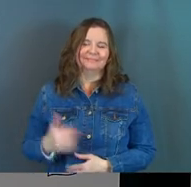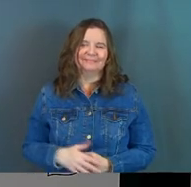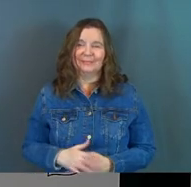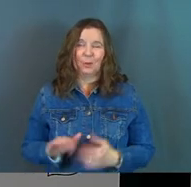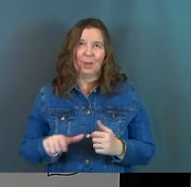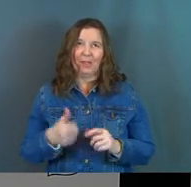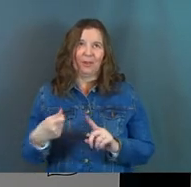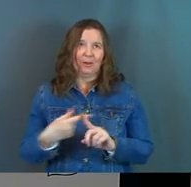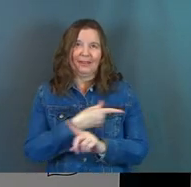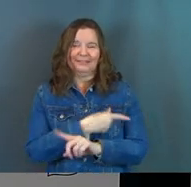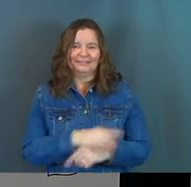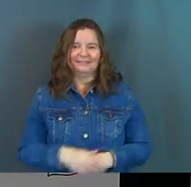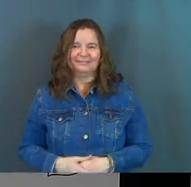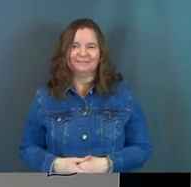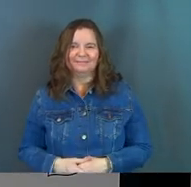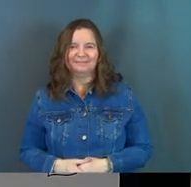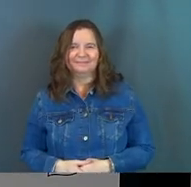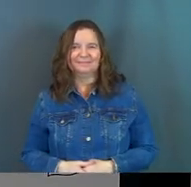It's a whole other thing.